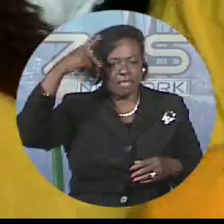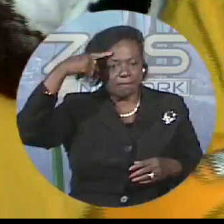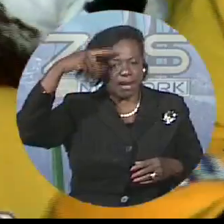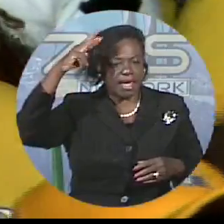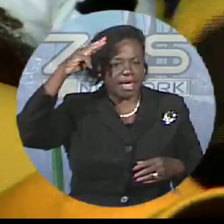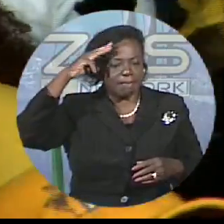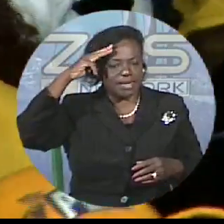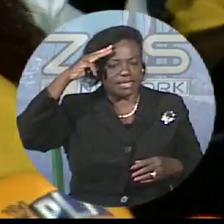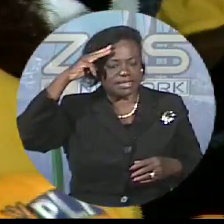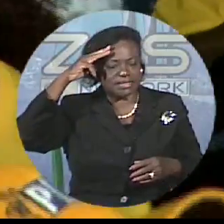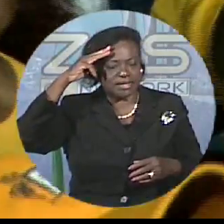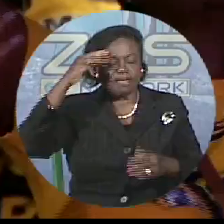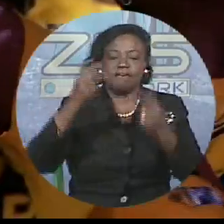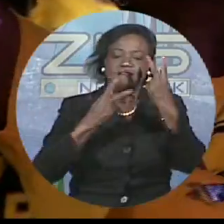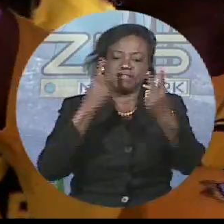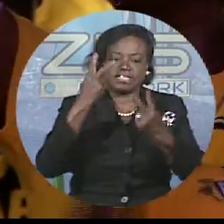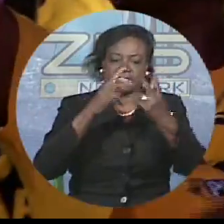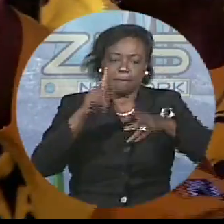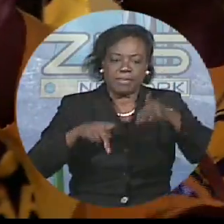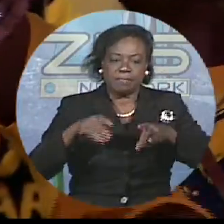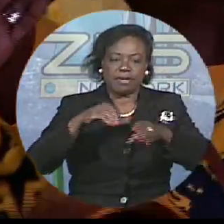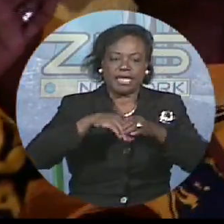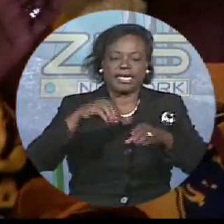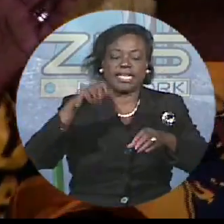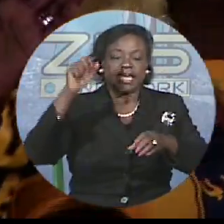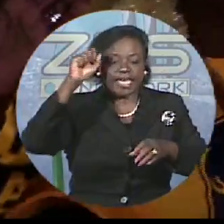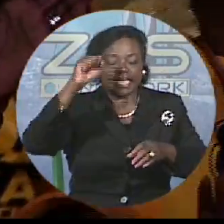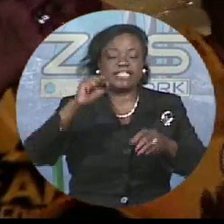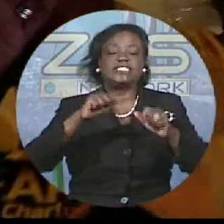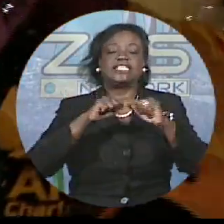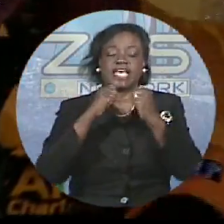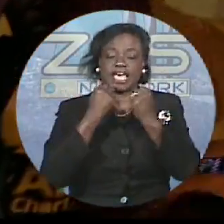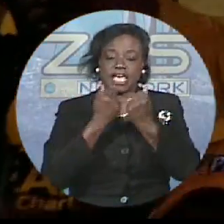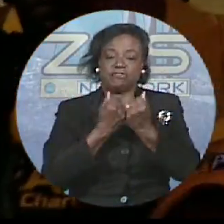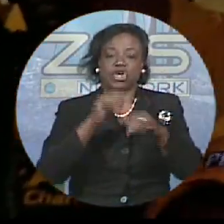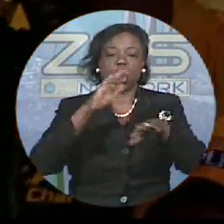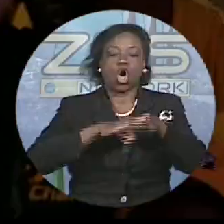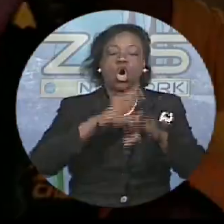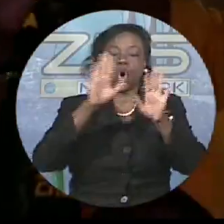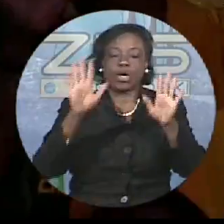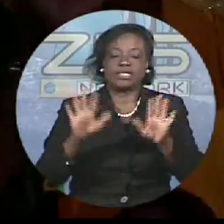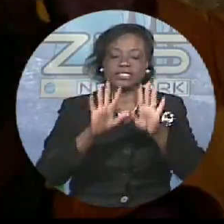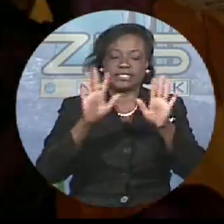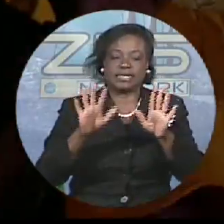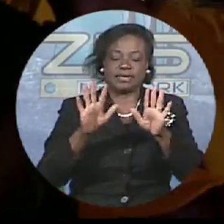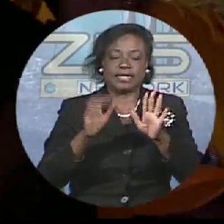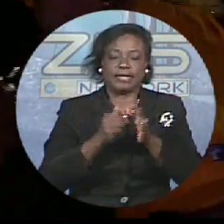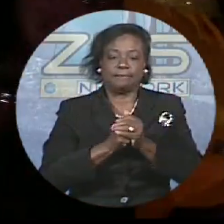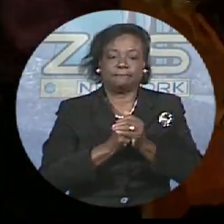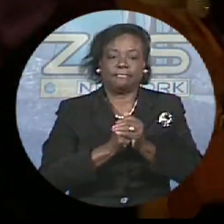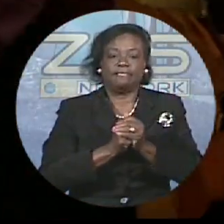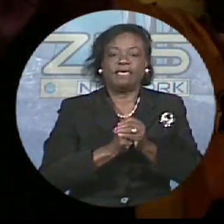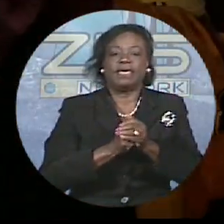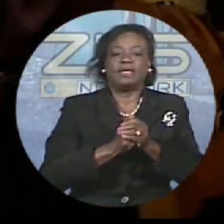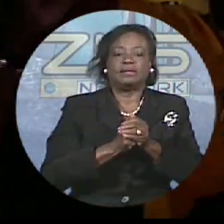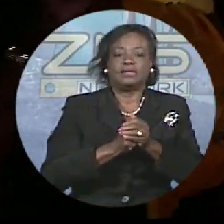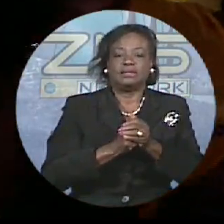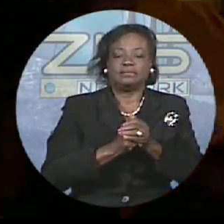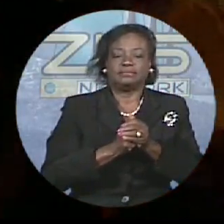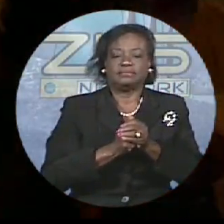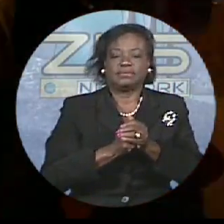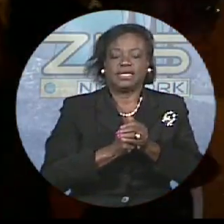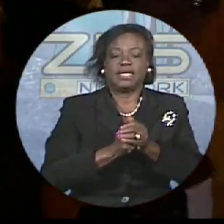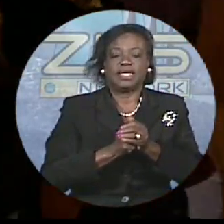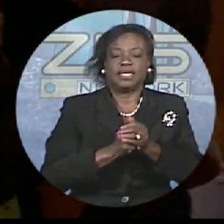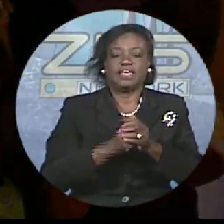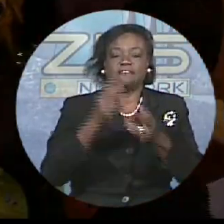visiting residents in his constituency, and he noted the need for greater social intervention, like national health insurance, recounting two visits with mothers